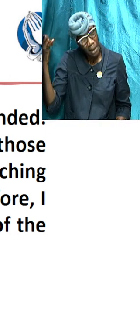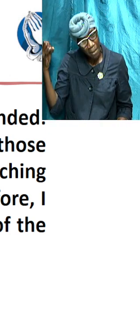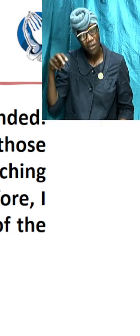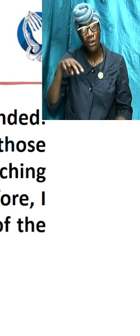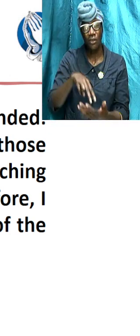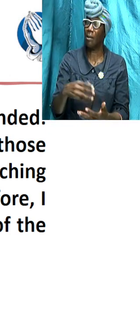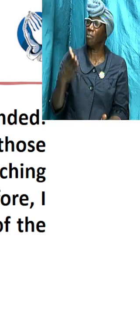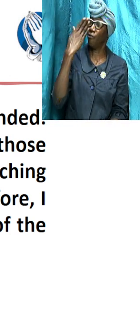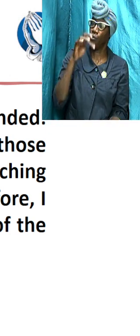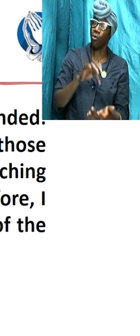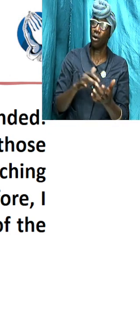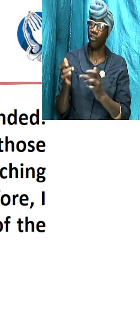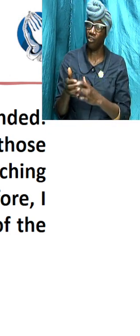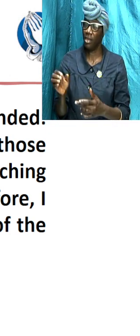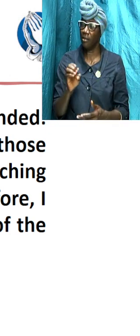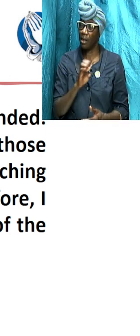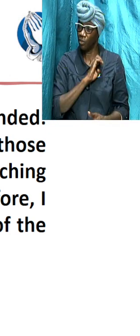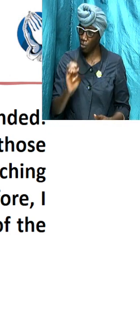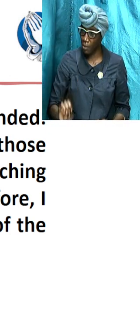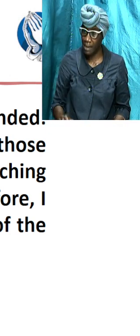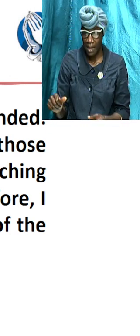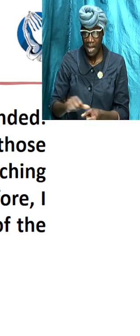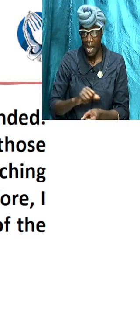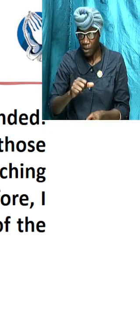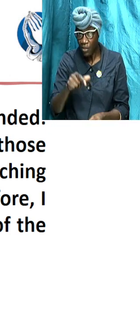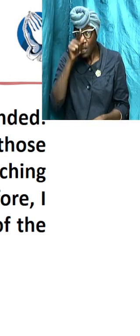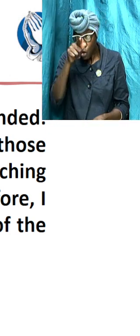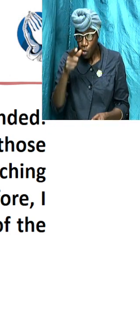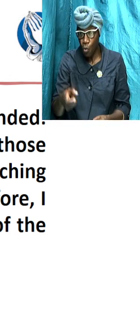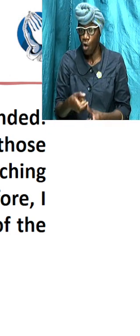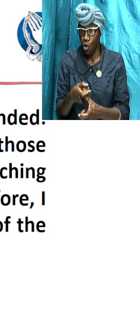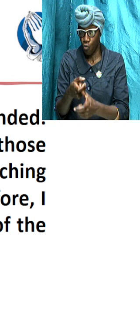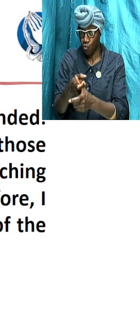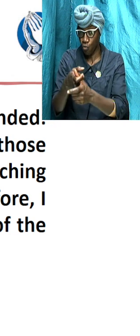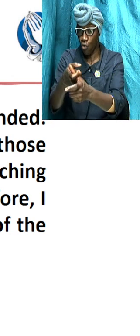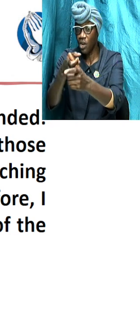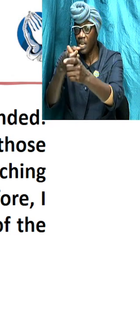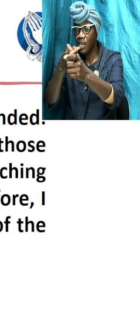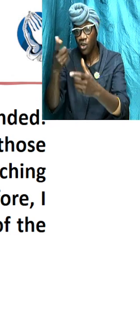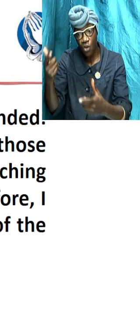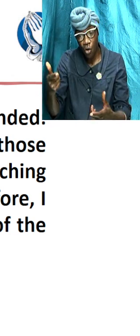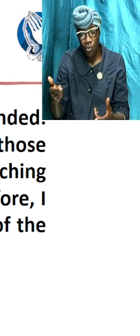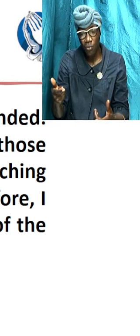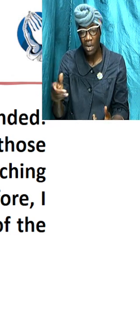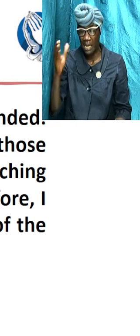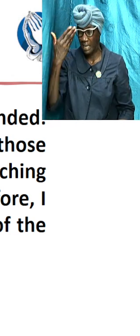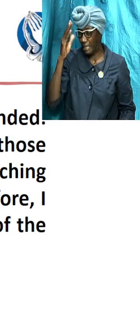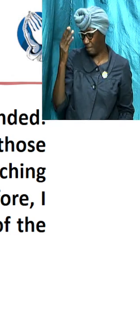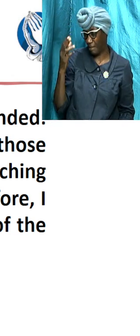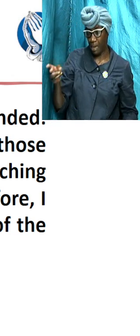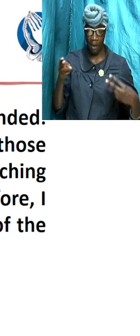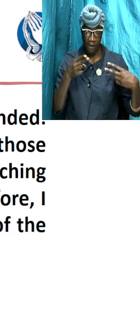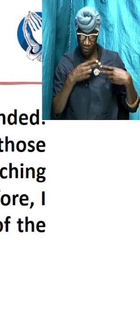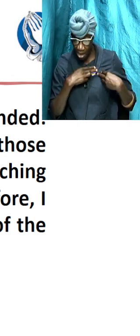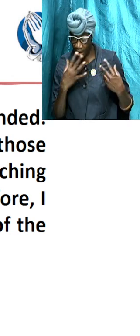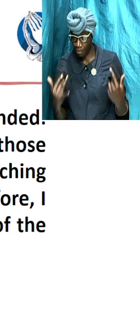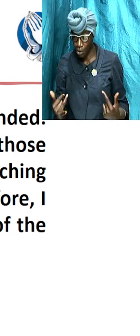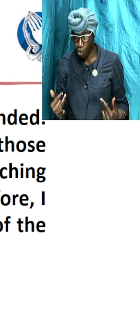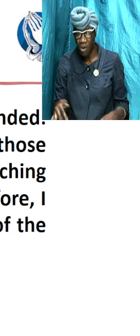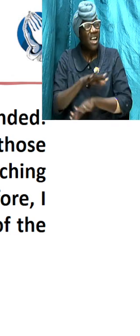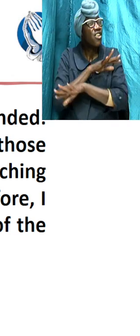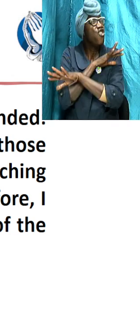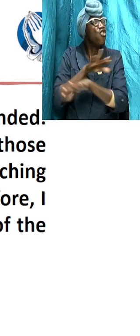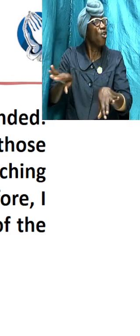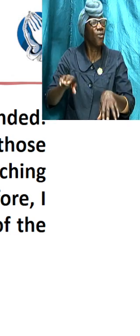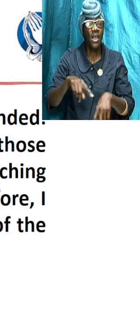Christ. You say everything that you're running down now, everything that seems valuable right now, going to mean nothing when you stand before Christ.